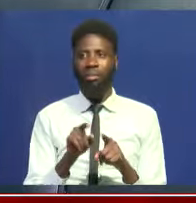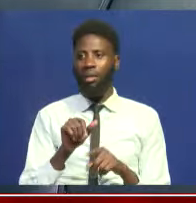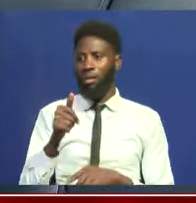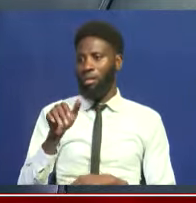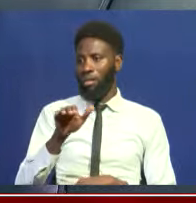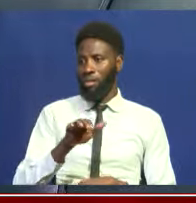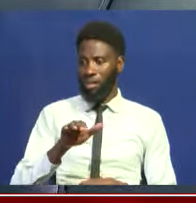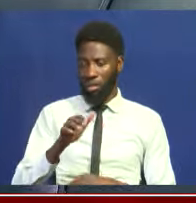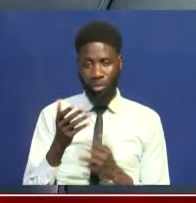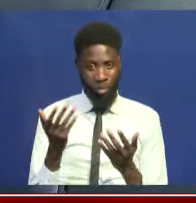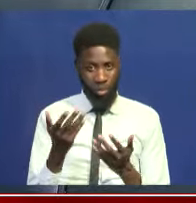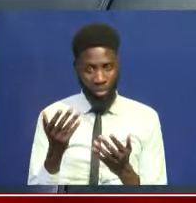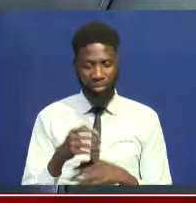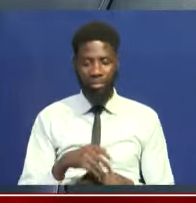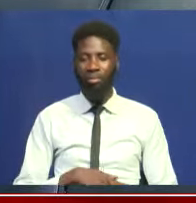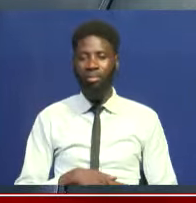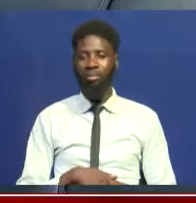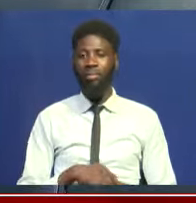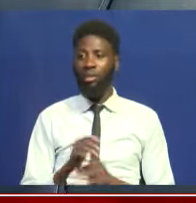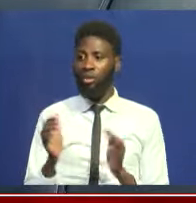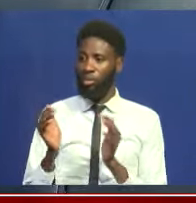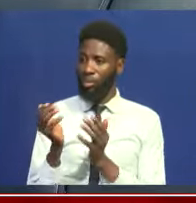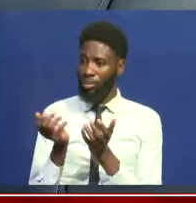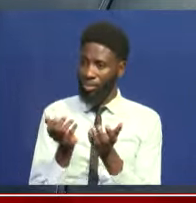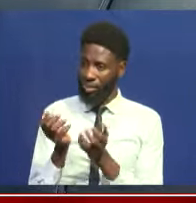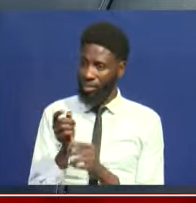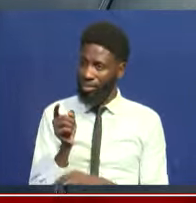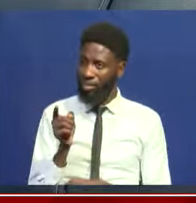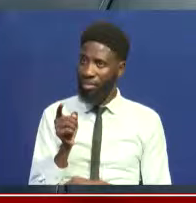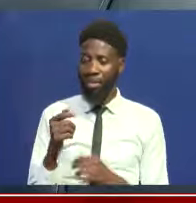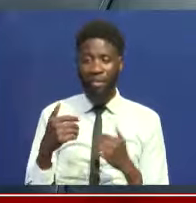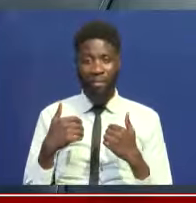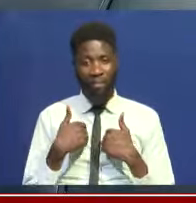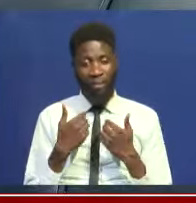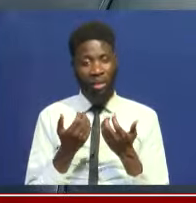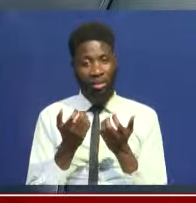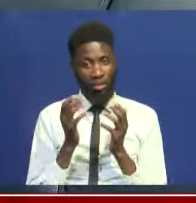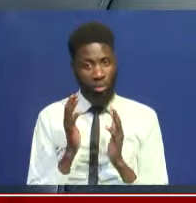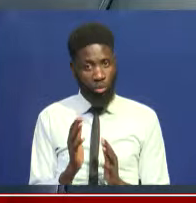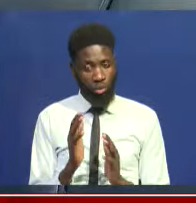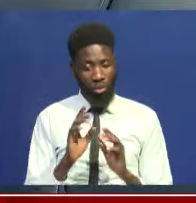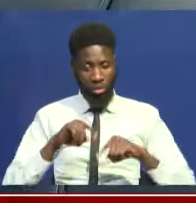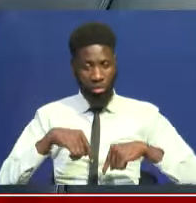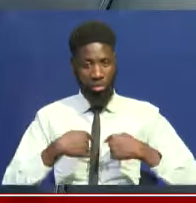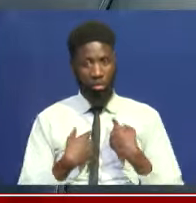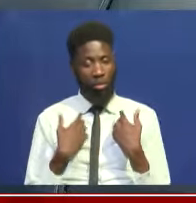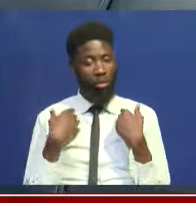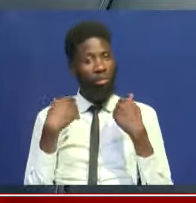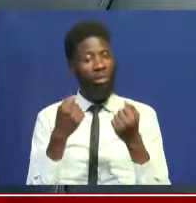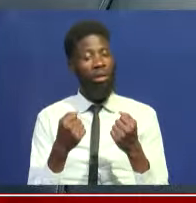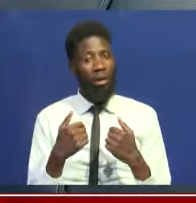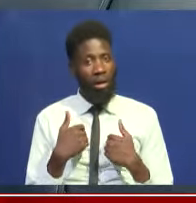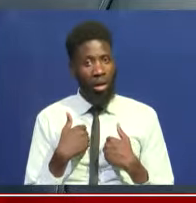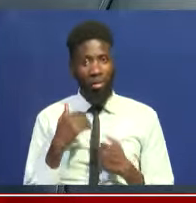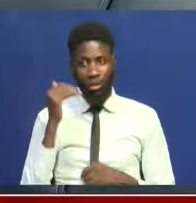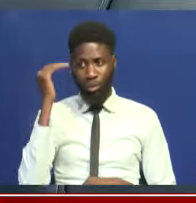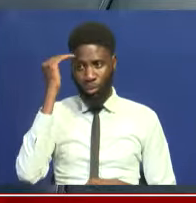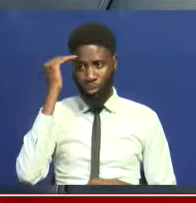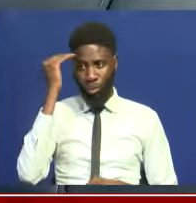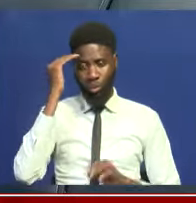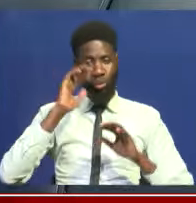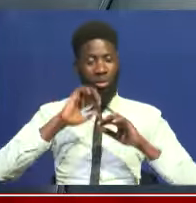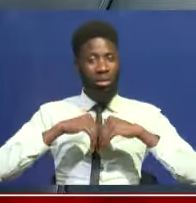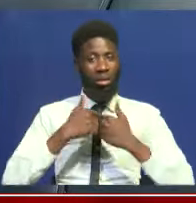of the equation is, are these smaller businesses, do they have entrepreneurial self-confidence? Do they know how